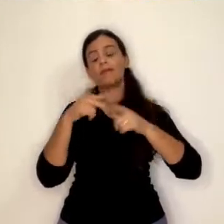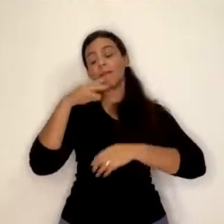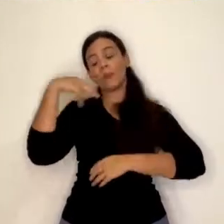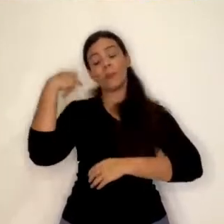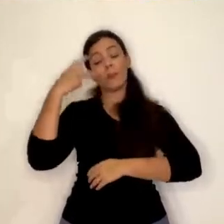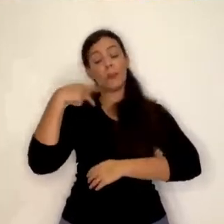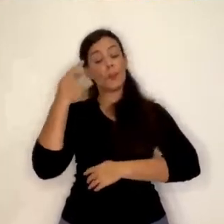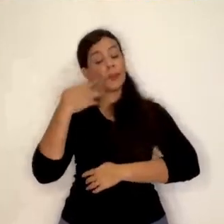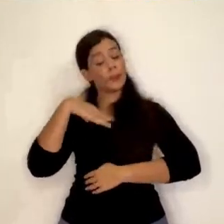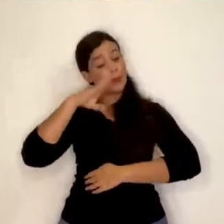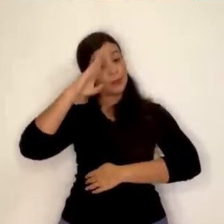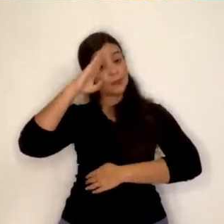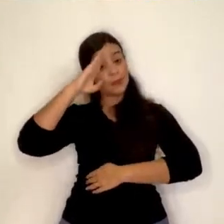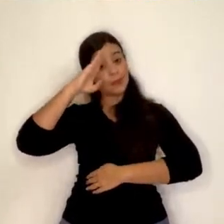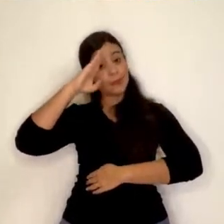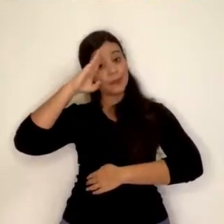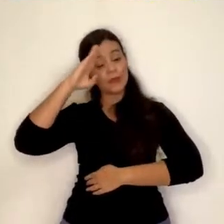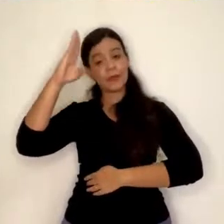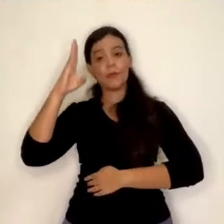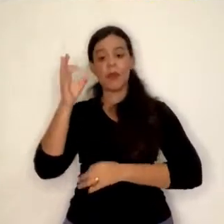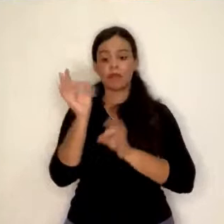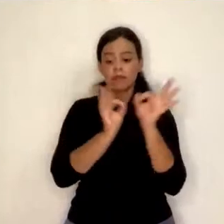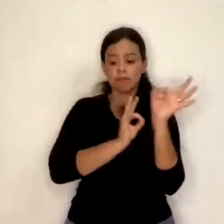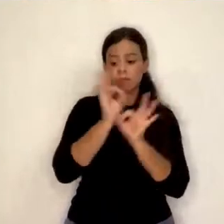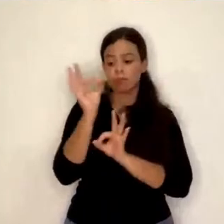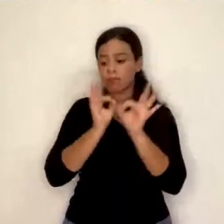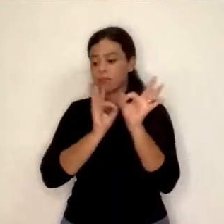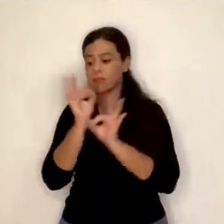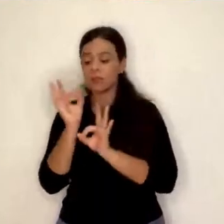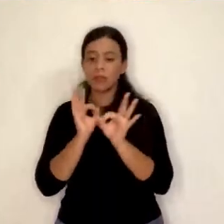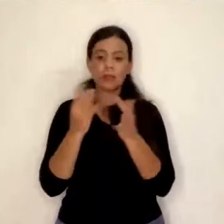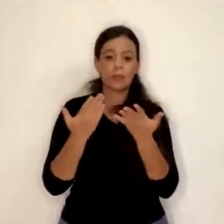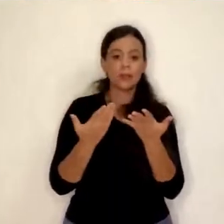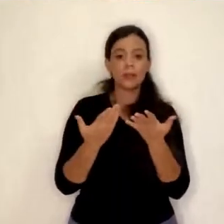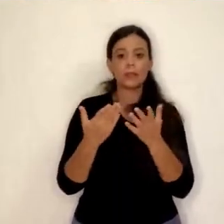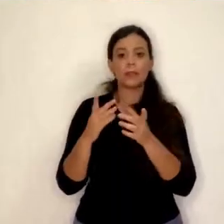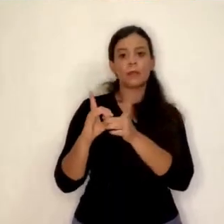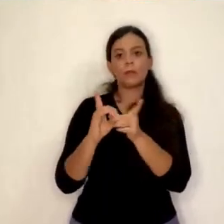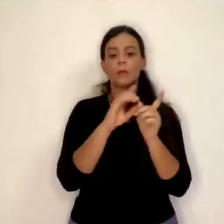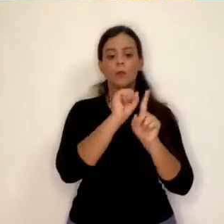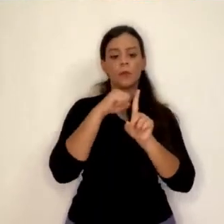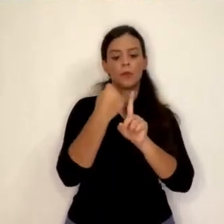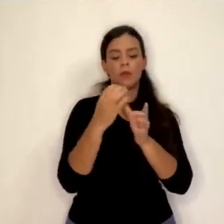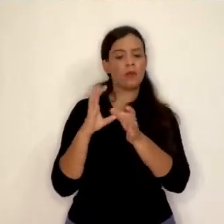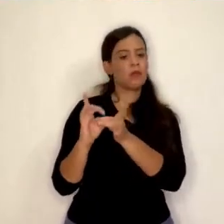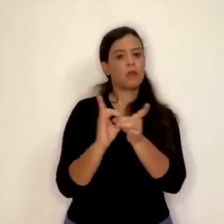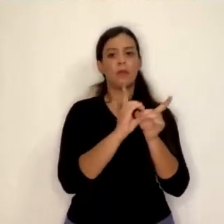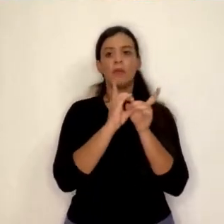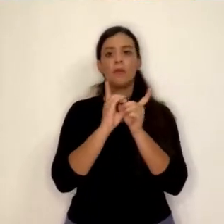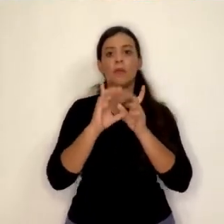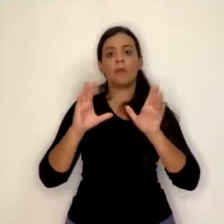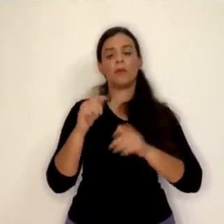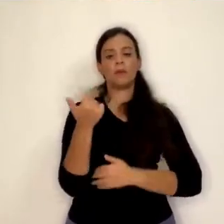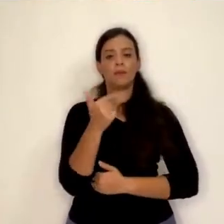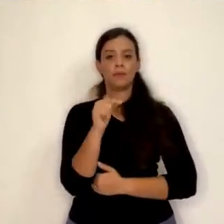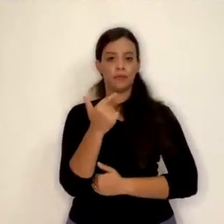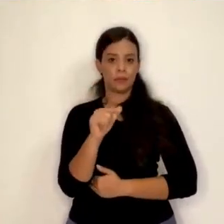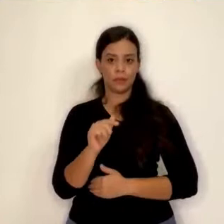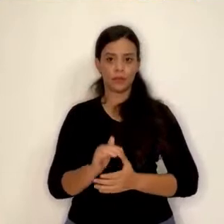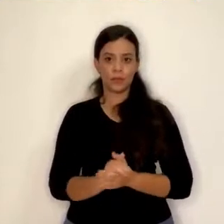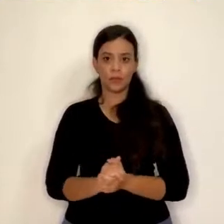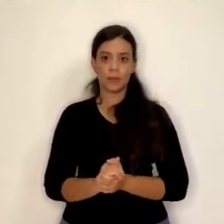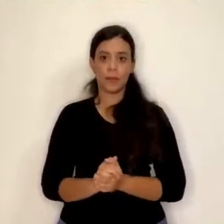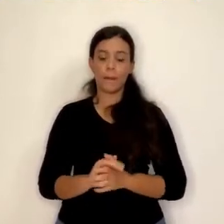a policy of reparations, but in also building a democratic culture. Hence, that's